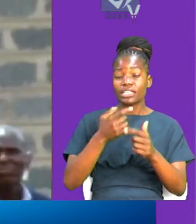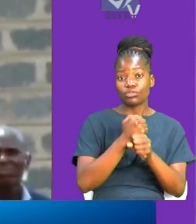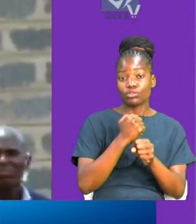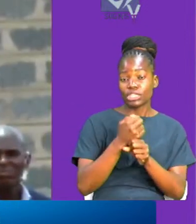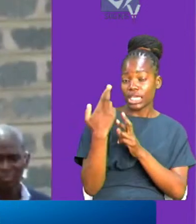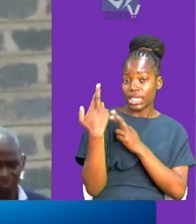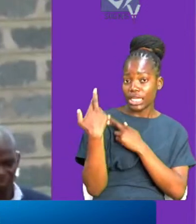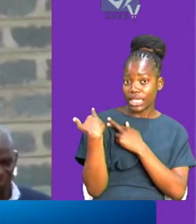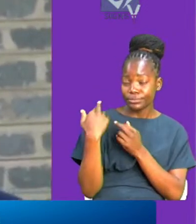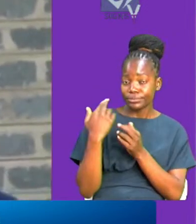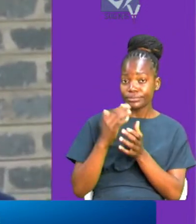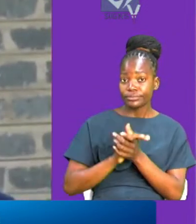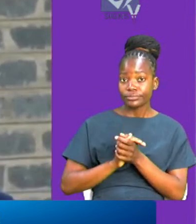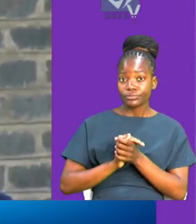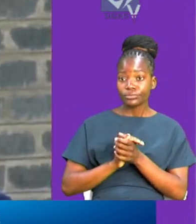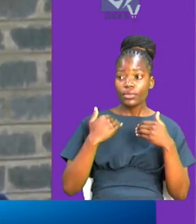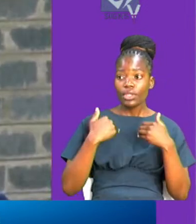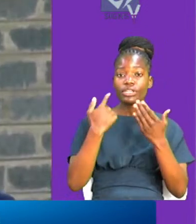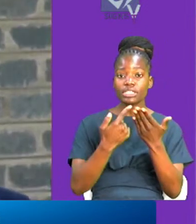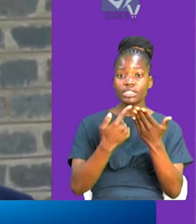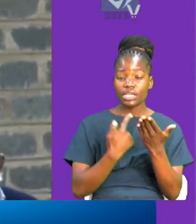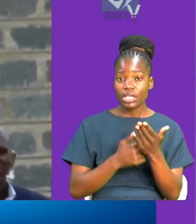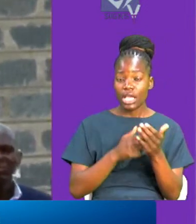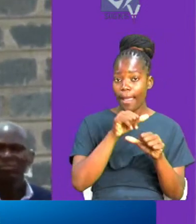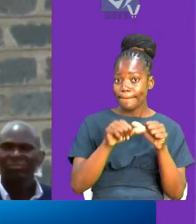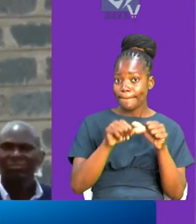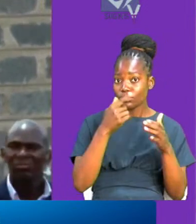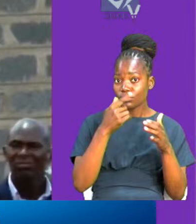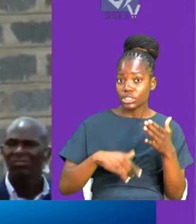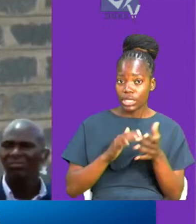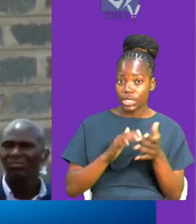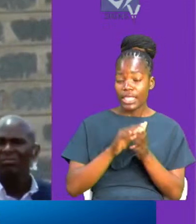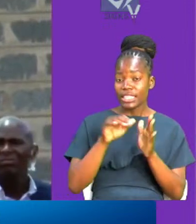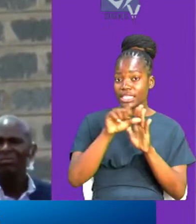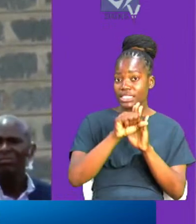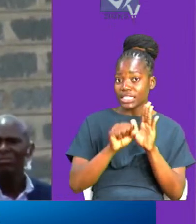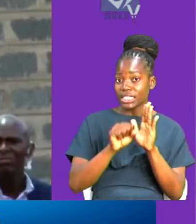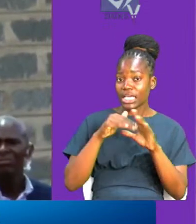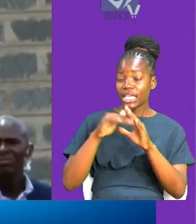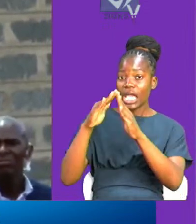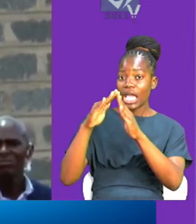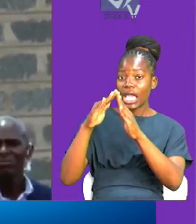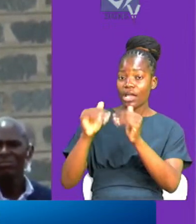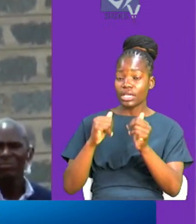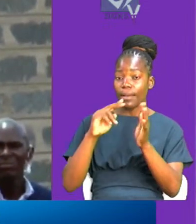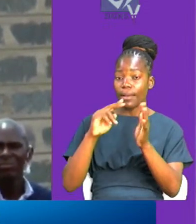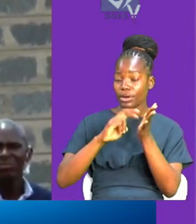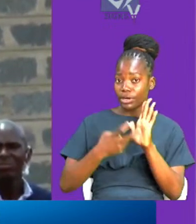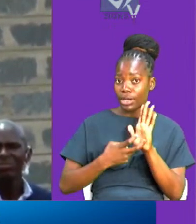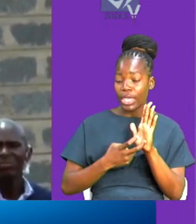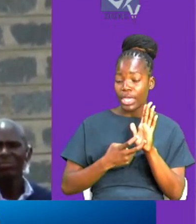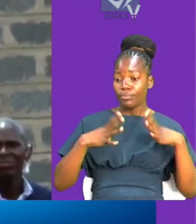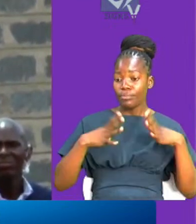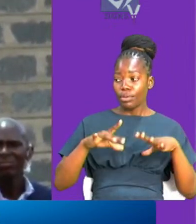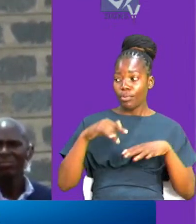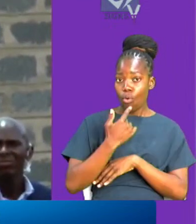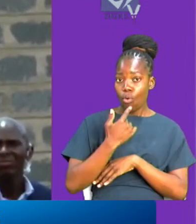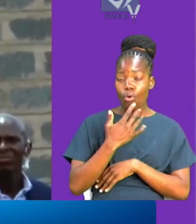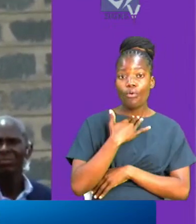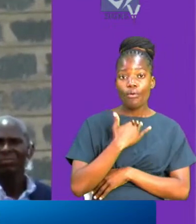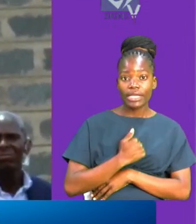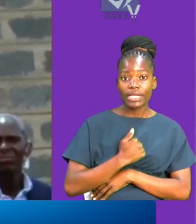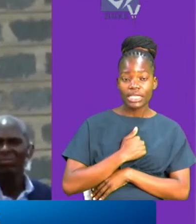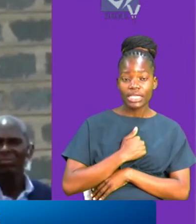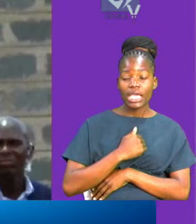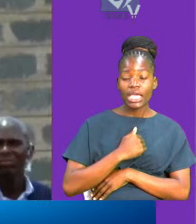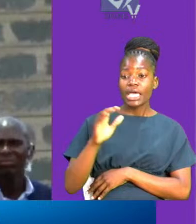have a conversation about the people who want the status quo in our housing program. The people who want